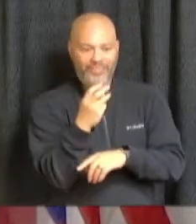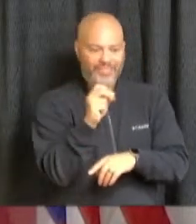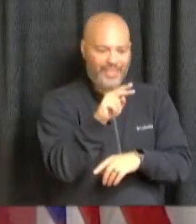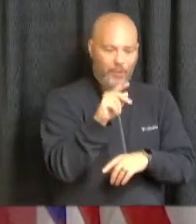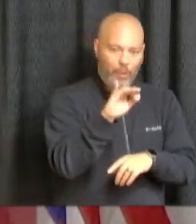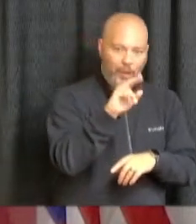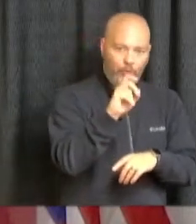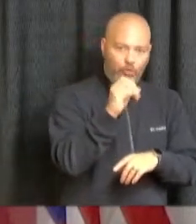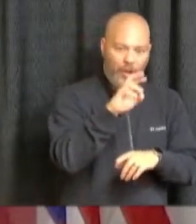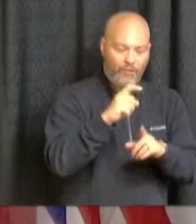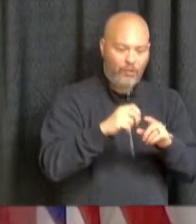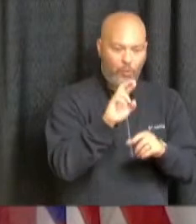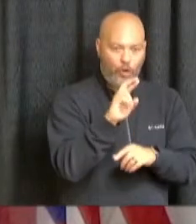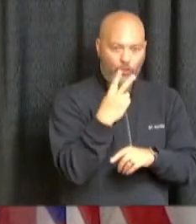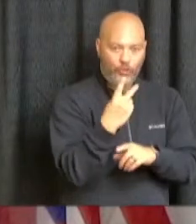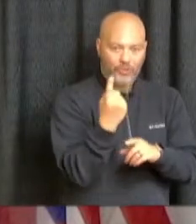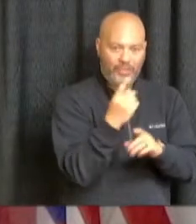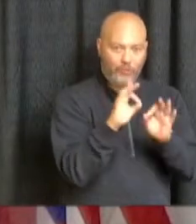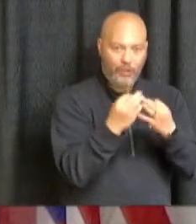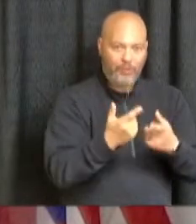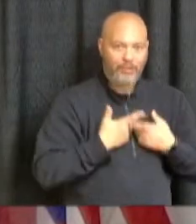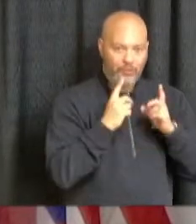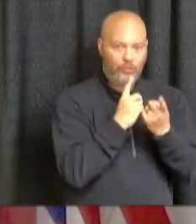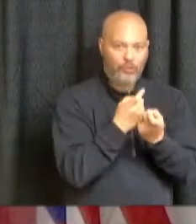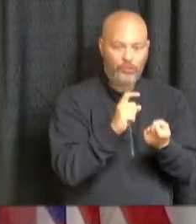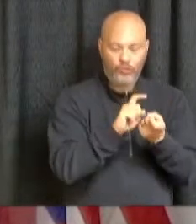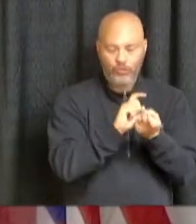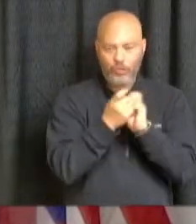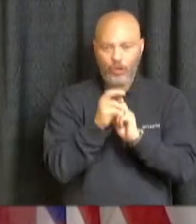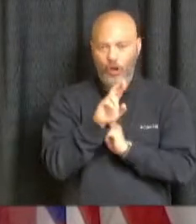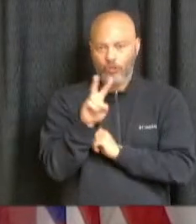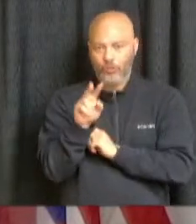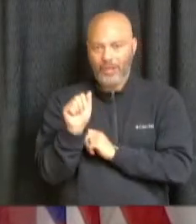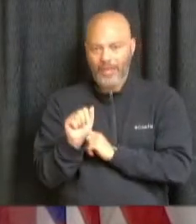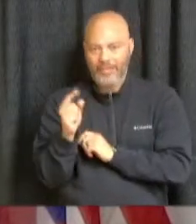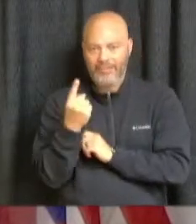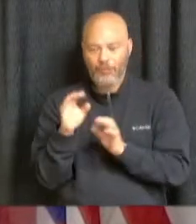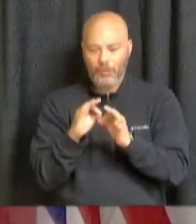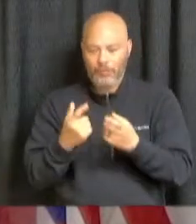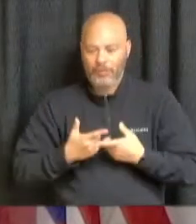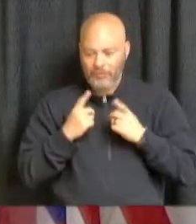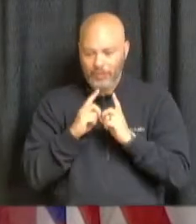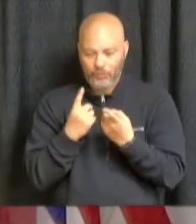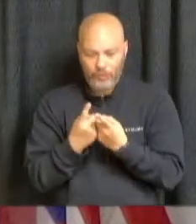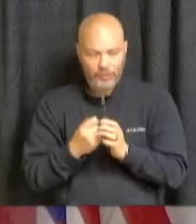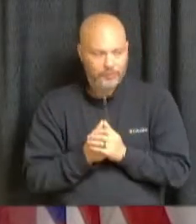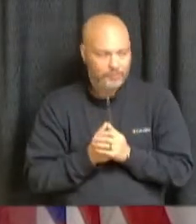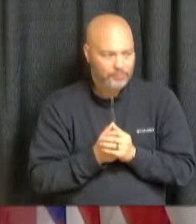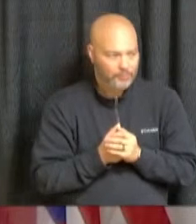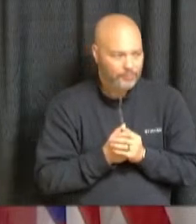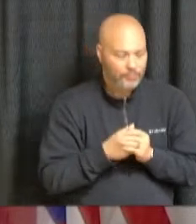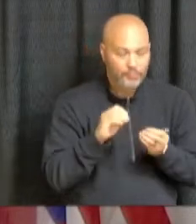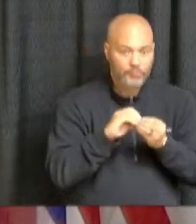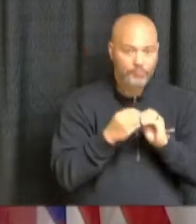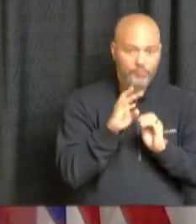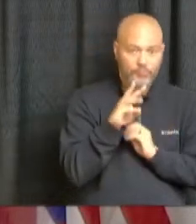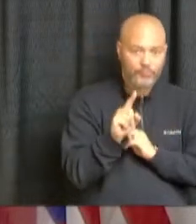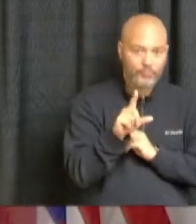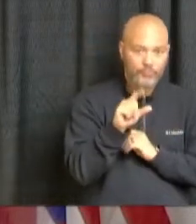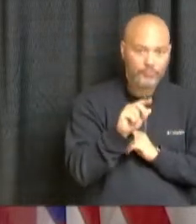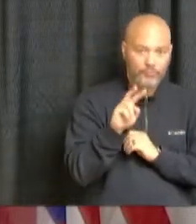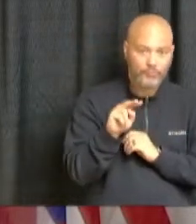from R2 Single Family Residential District to R2A Single Family Residential District. Ordinance